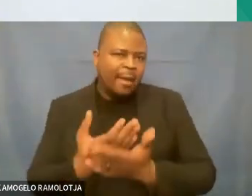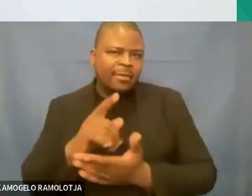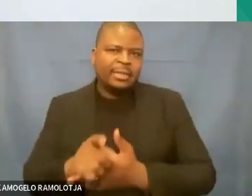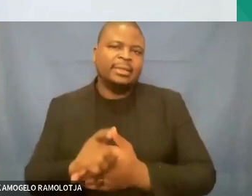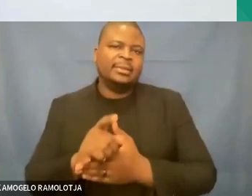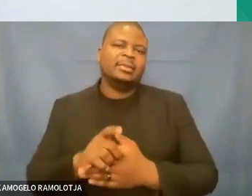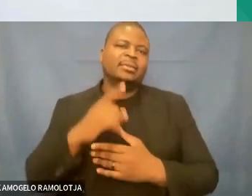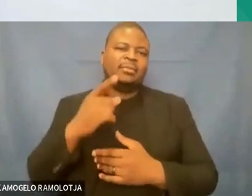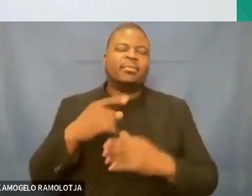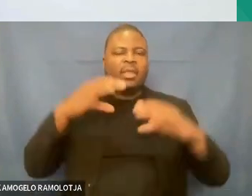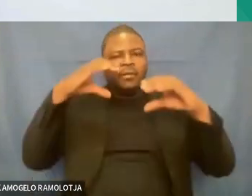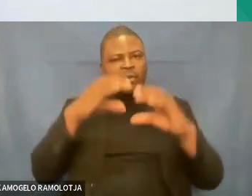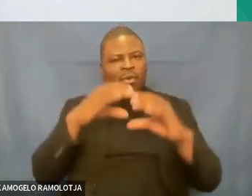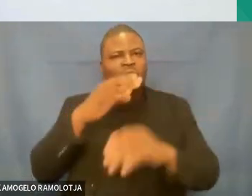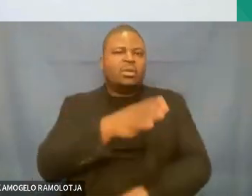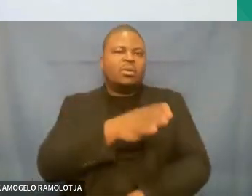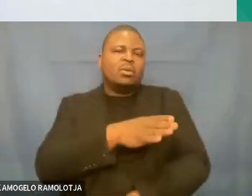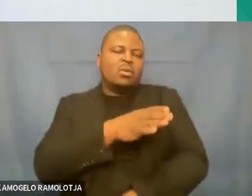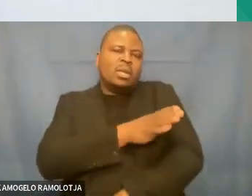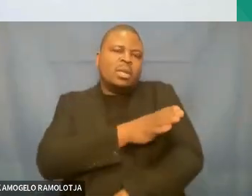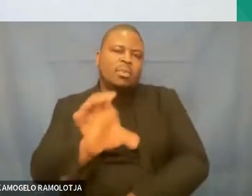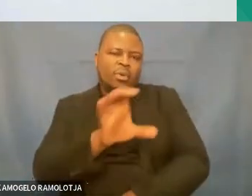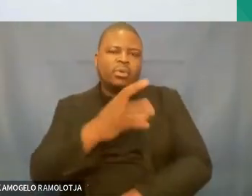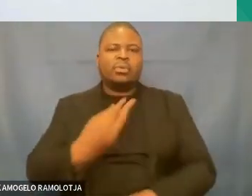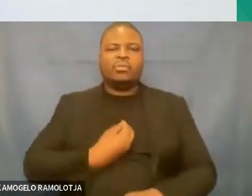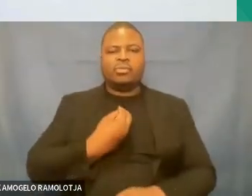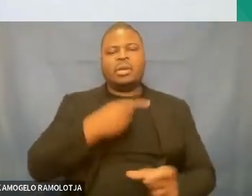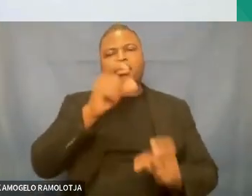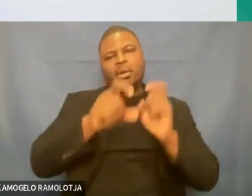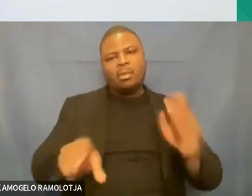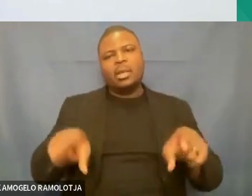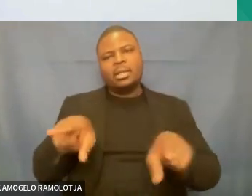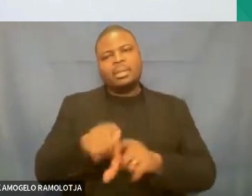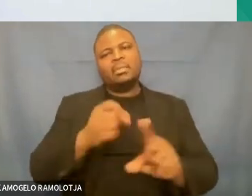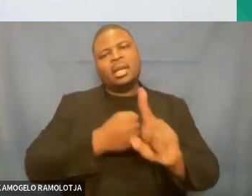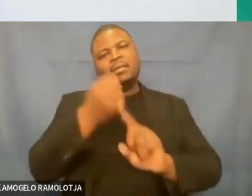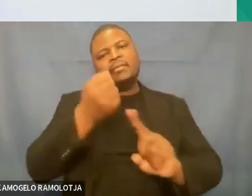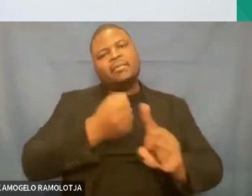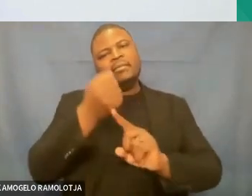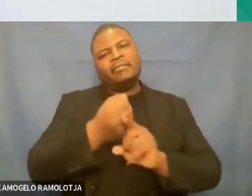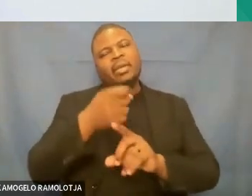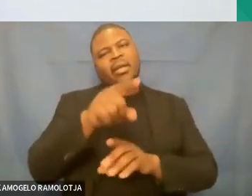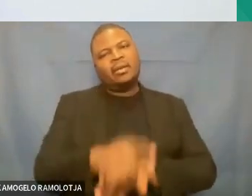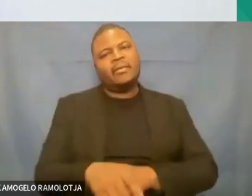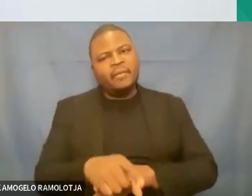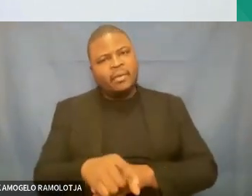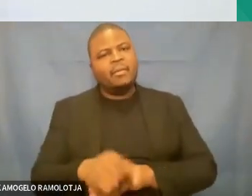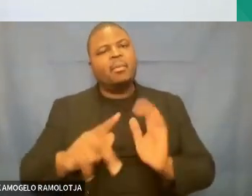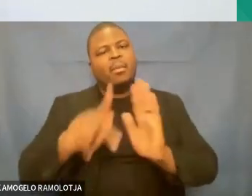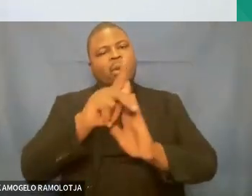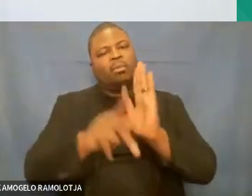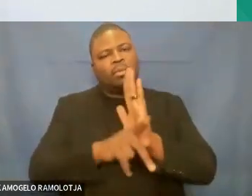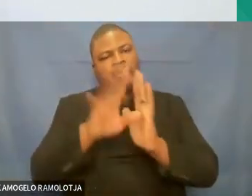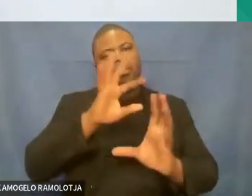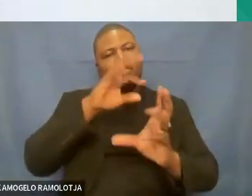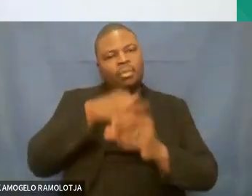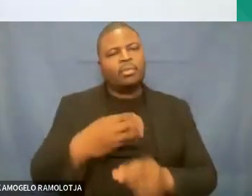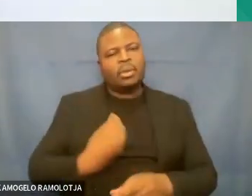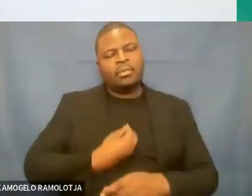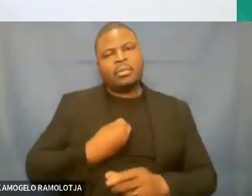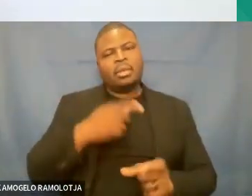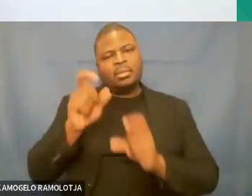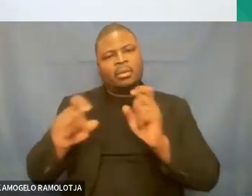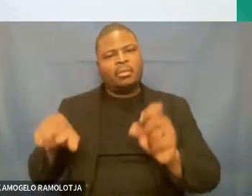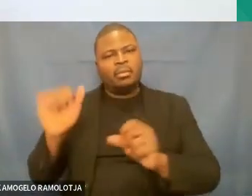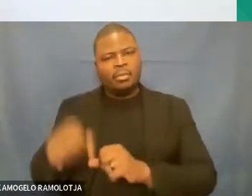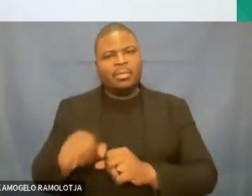empowering young people and advocating for policies that prioritize health and social justice. If I may be so bold, I must say that I have a bit